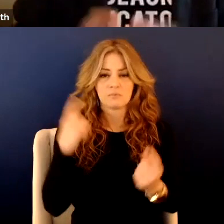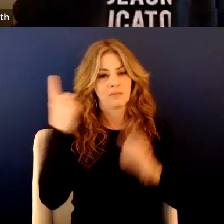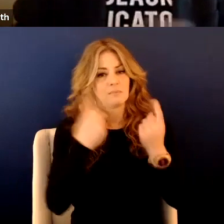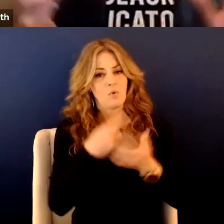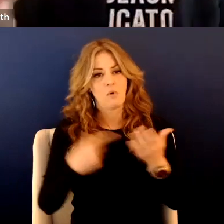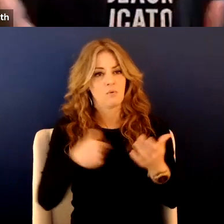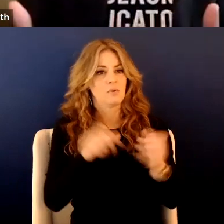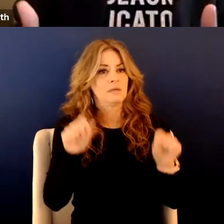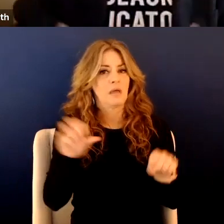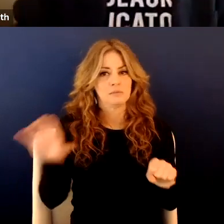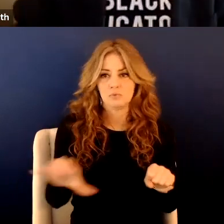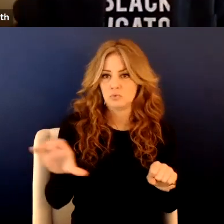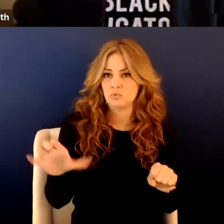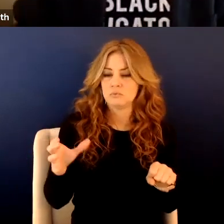do,